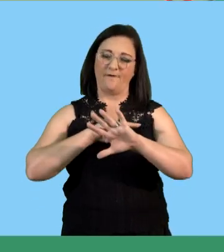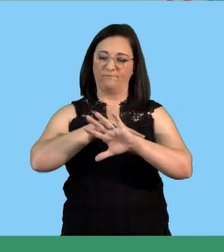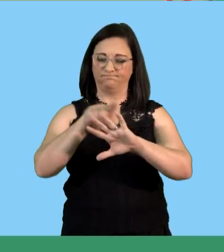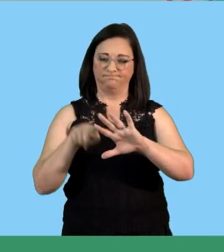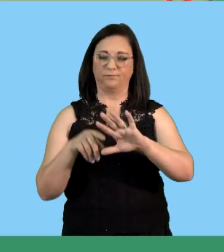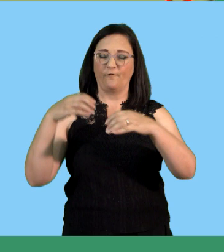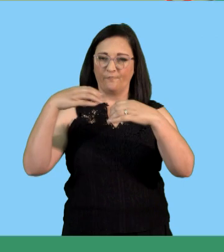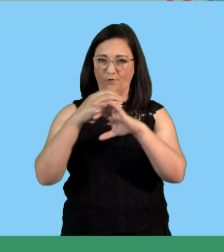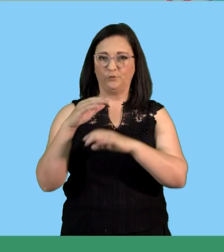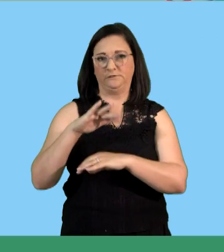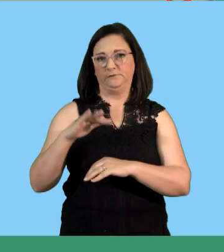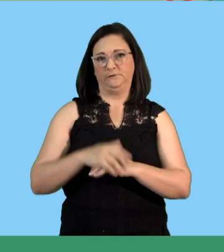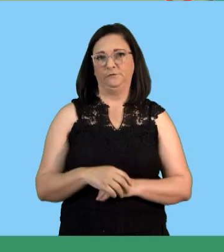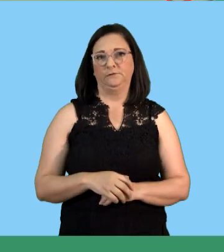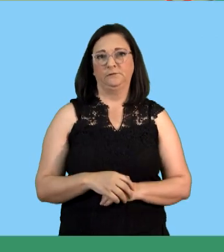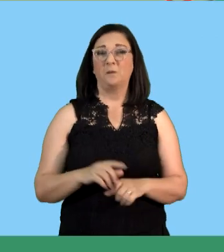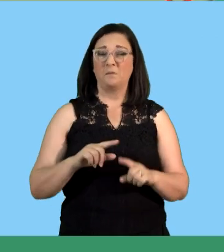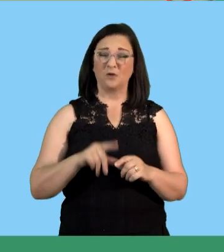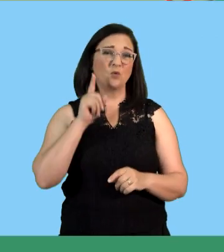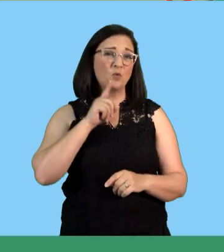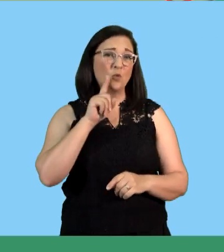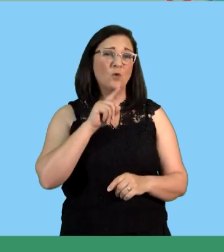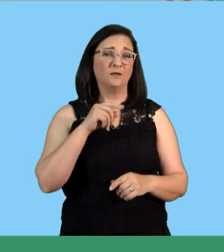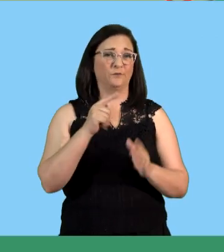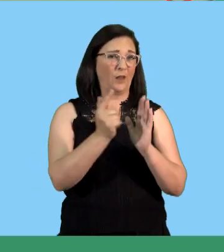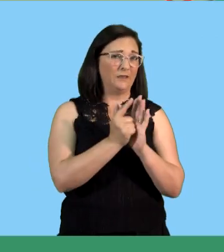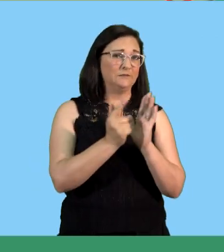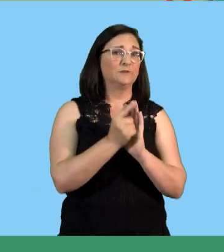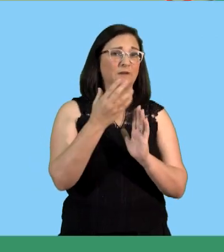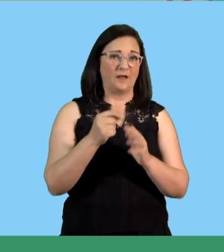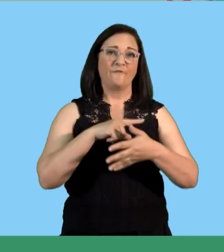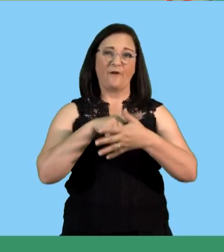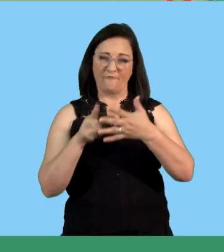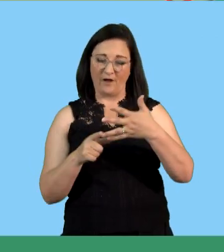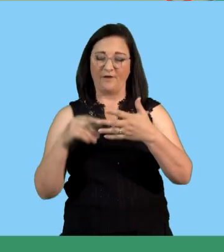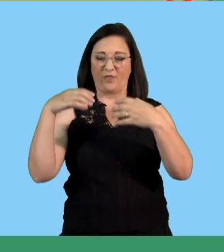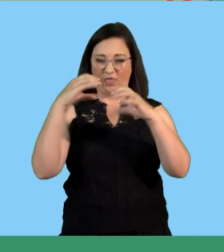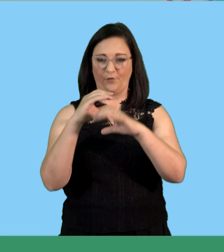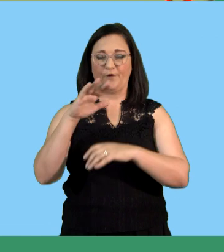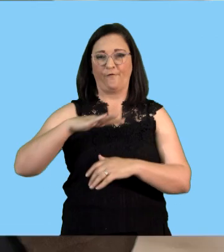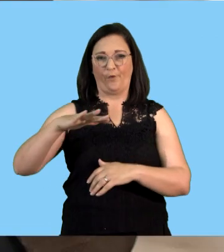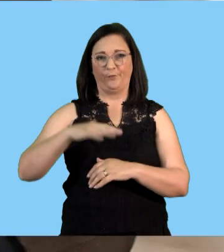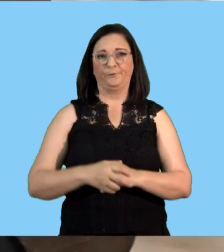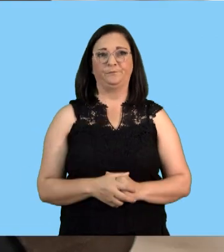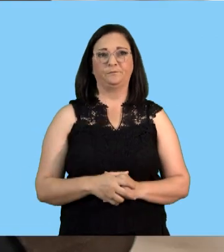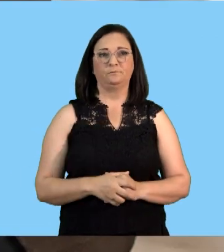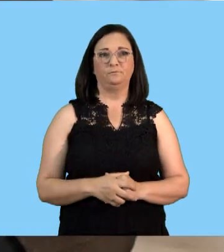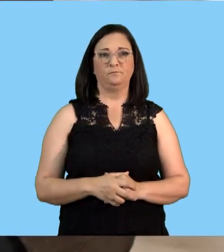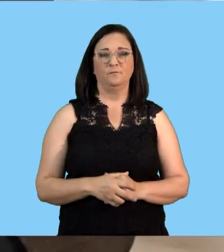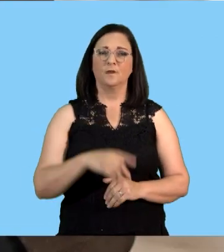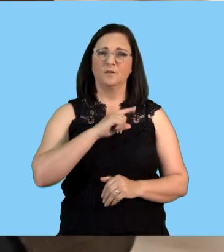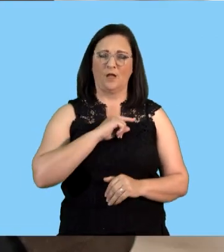the legislation. So all of these legislations, they've got 5 focus areas, right? So in this particular topic, we've got these